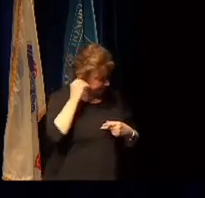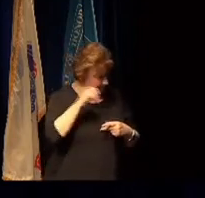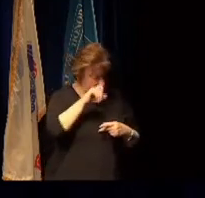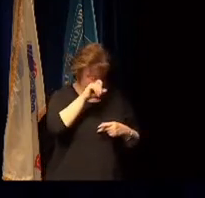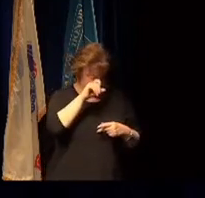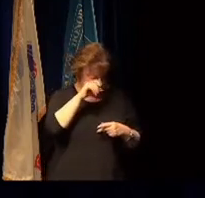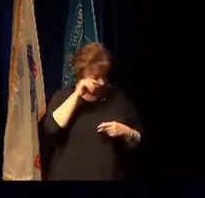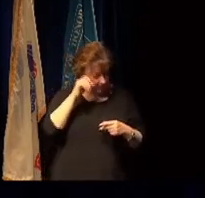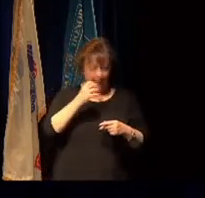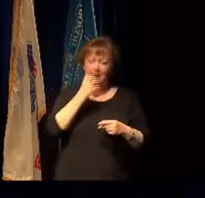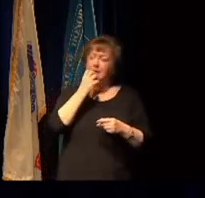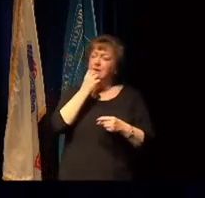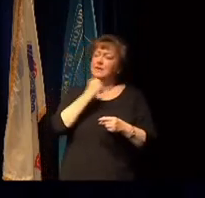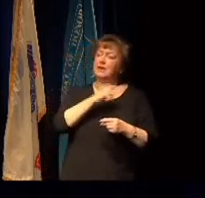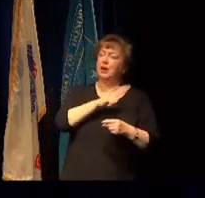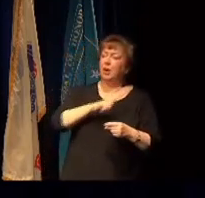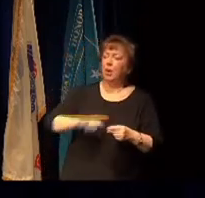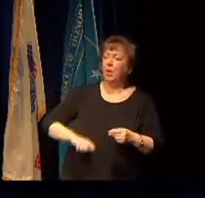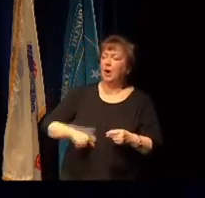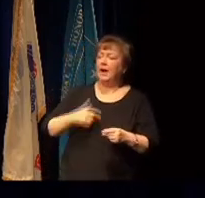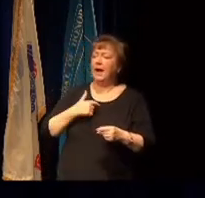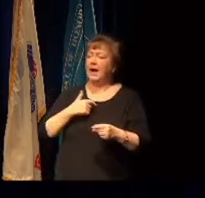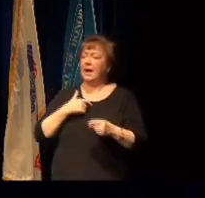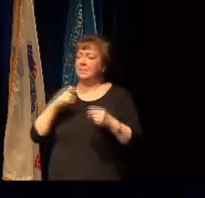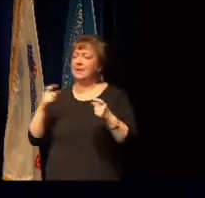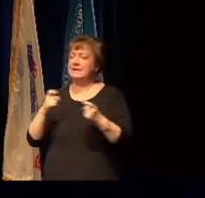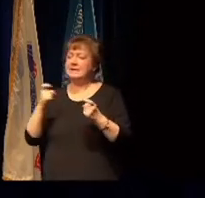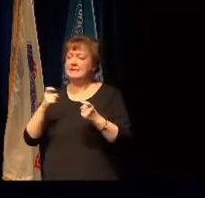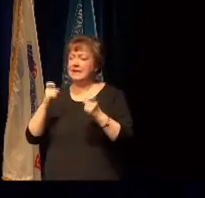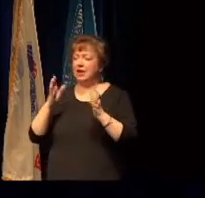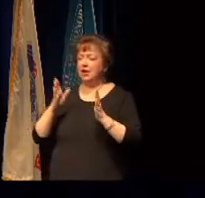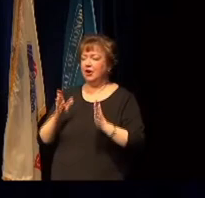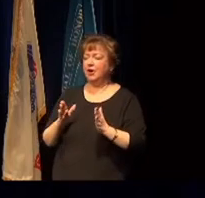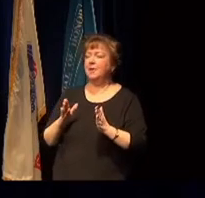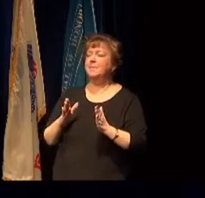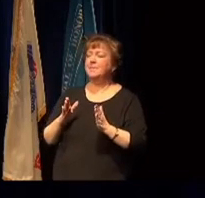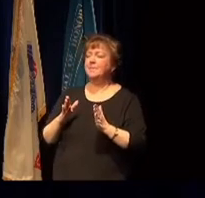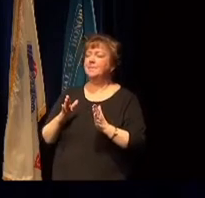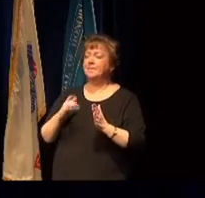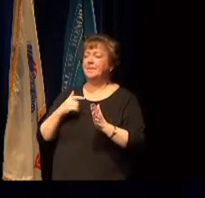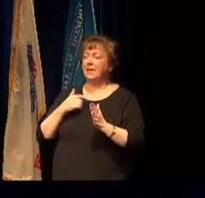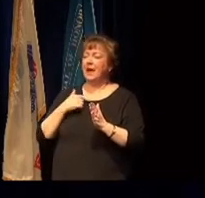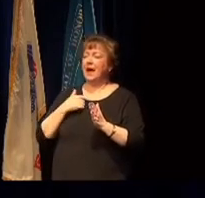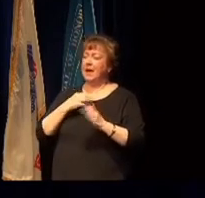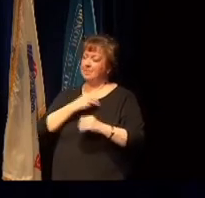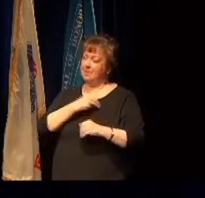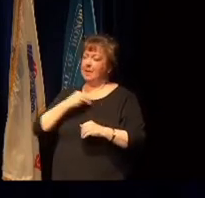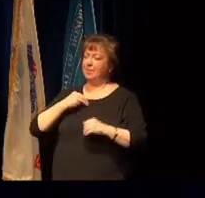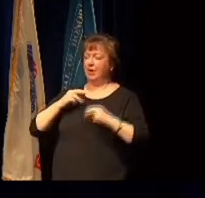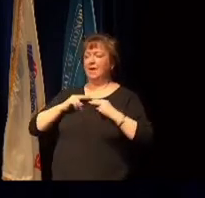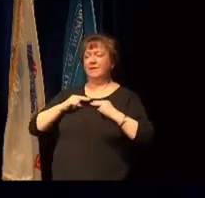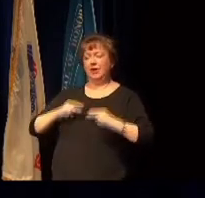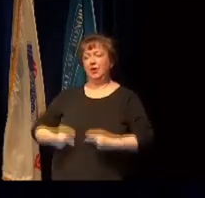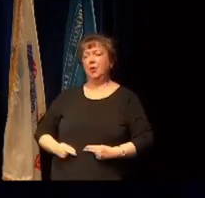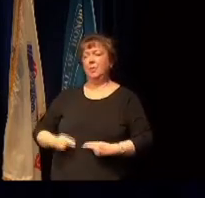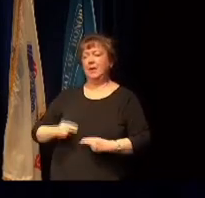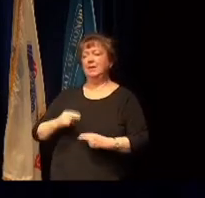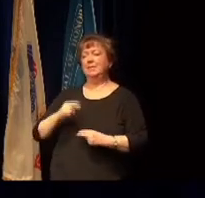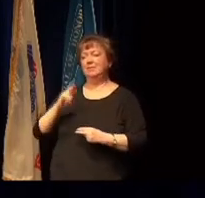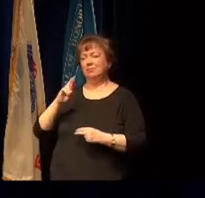sinner. I take my place with the human race. I am one of